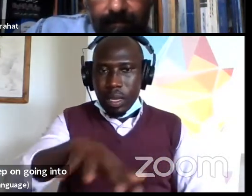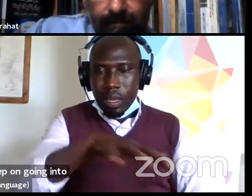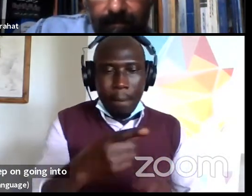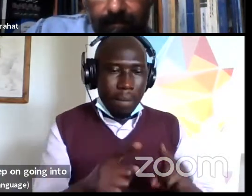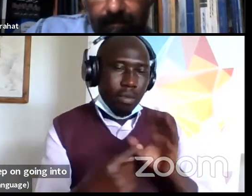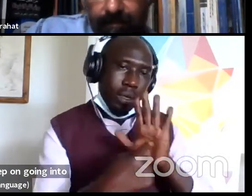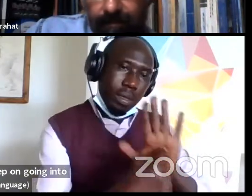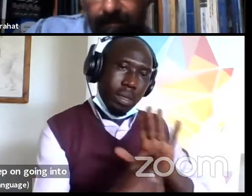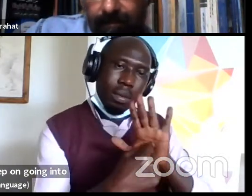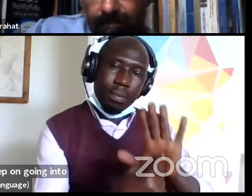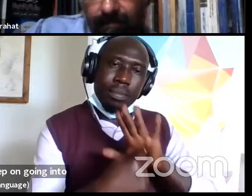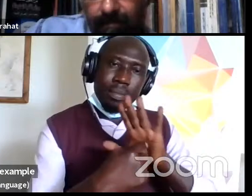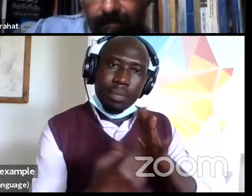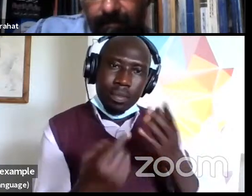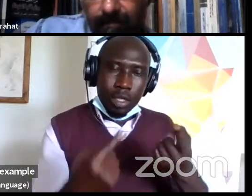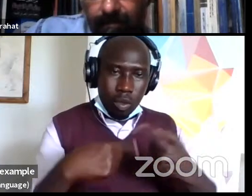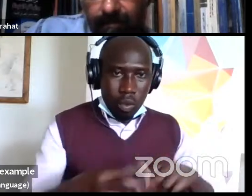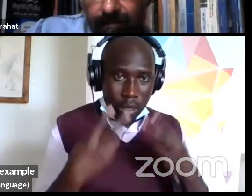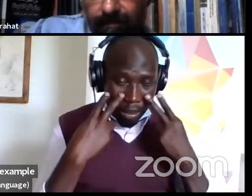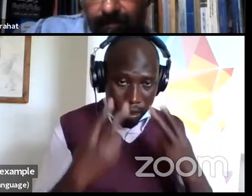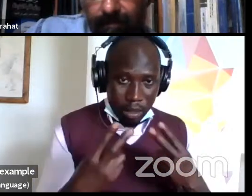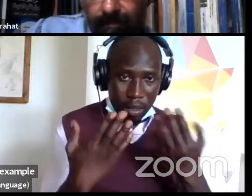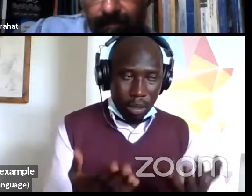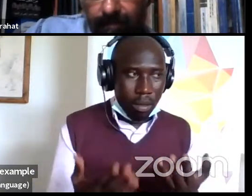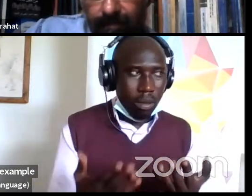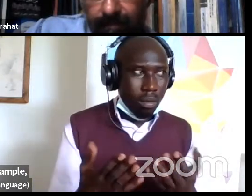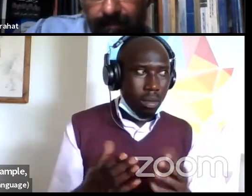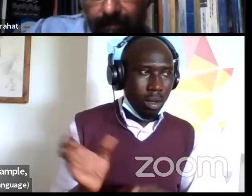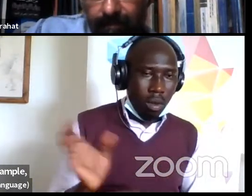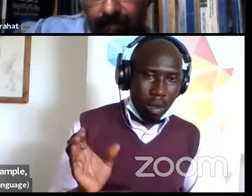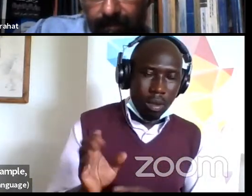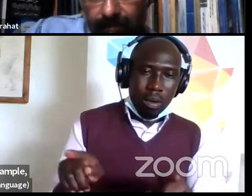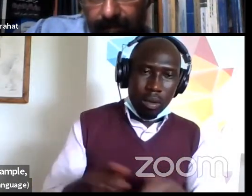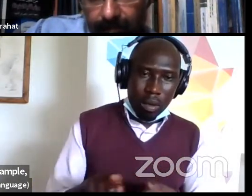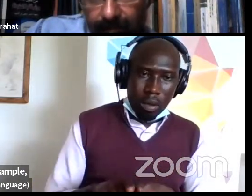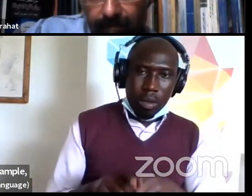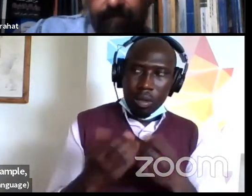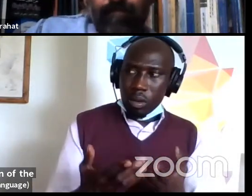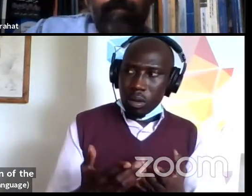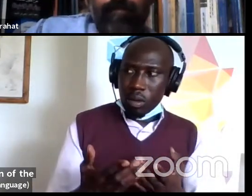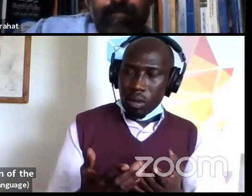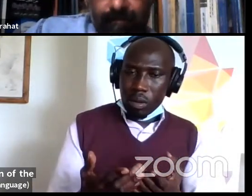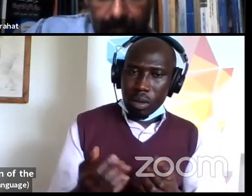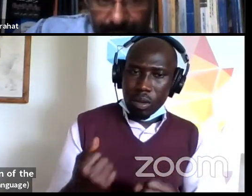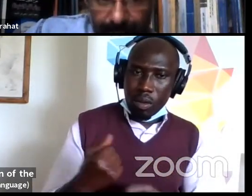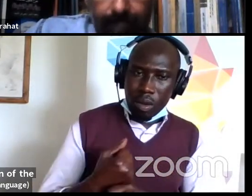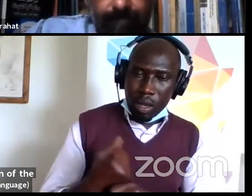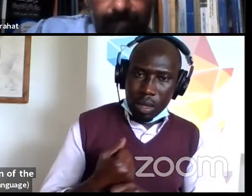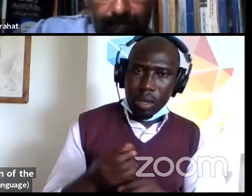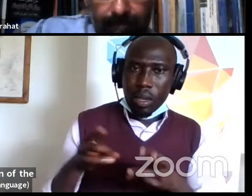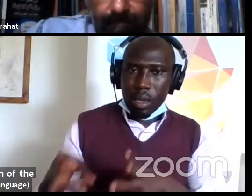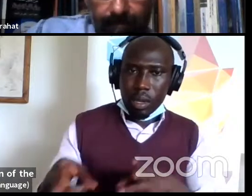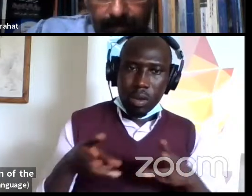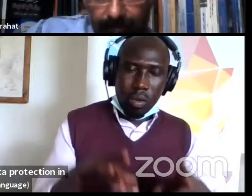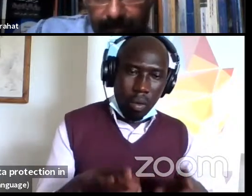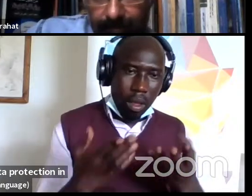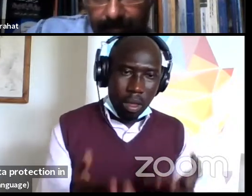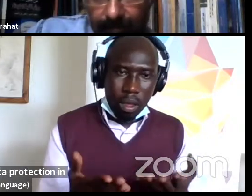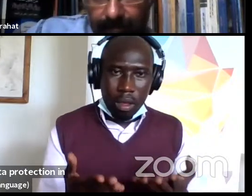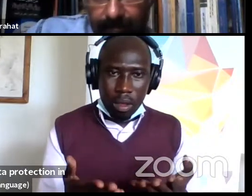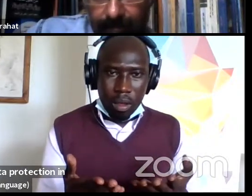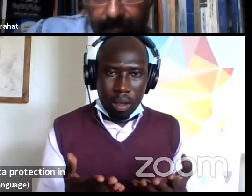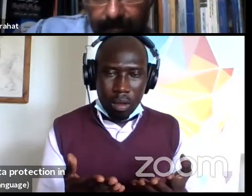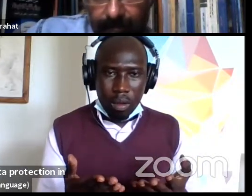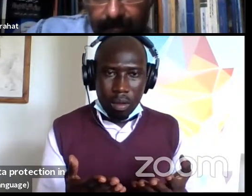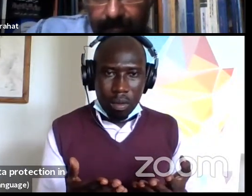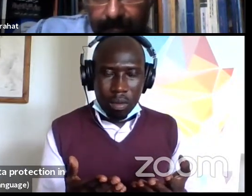example, we see that in the Commission of Data Protection in Morocco, in a way, put a memorandum on the